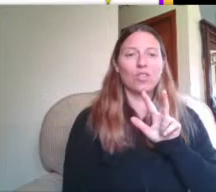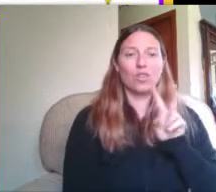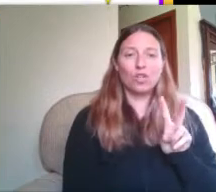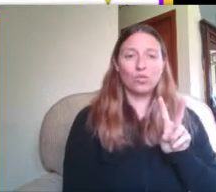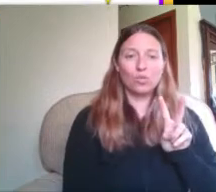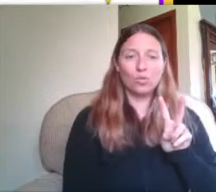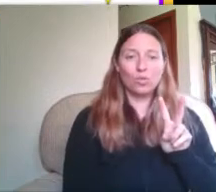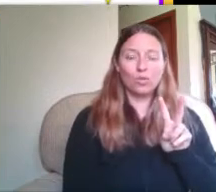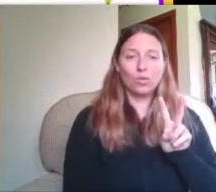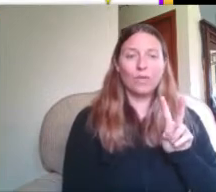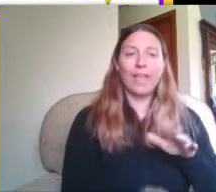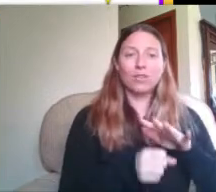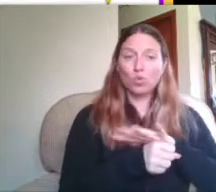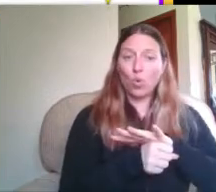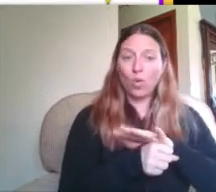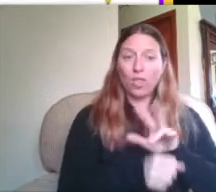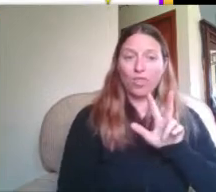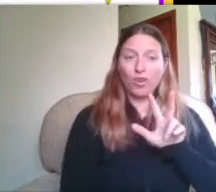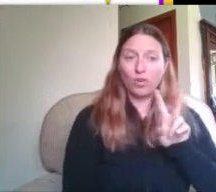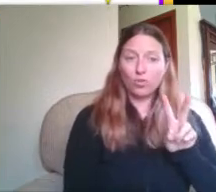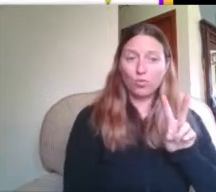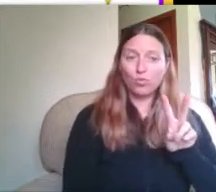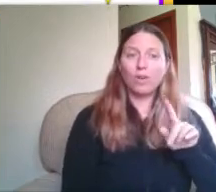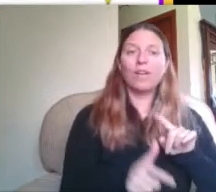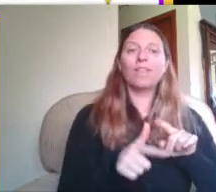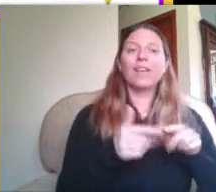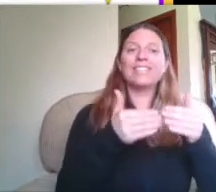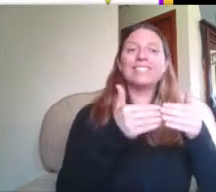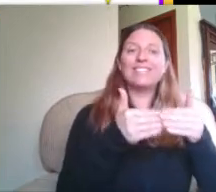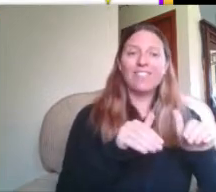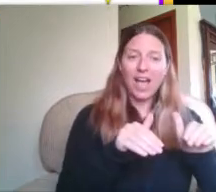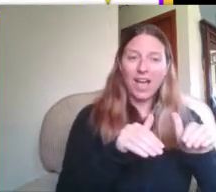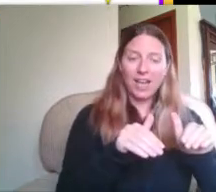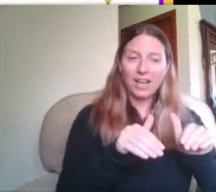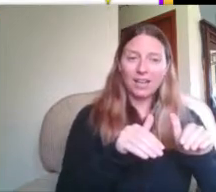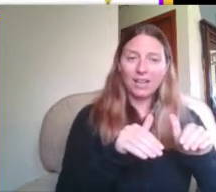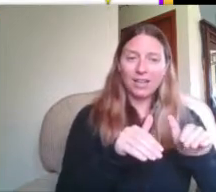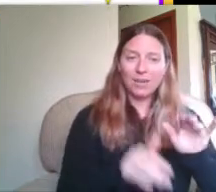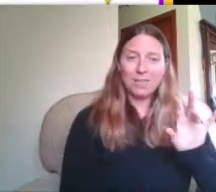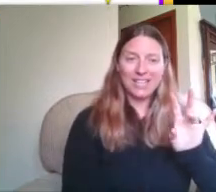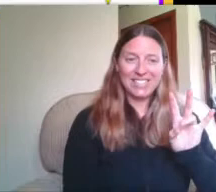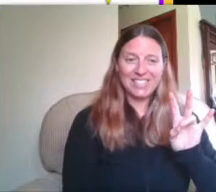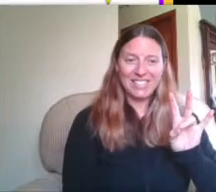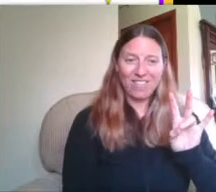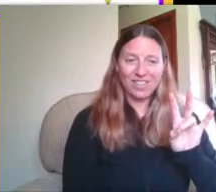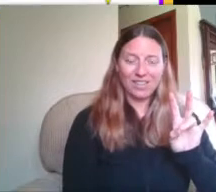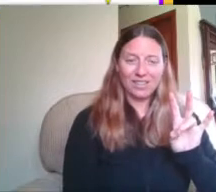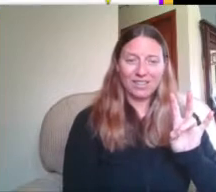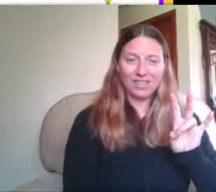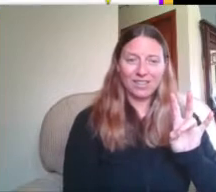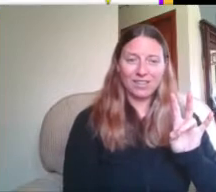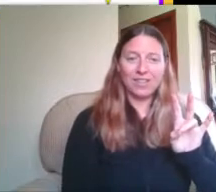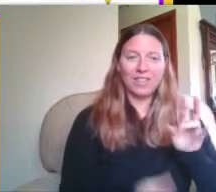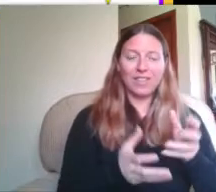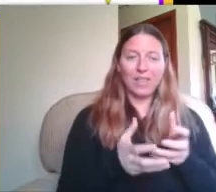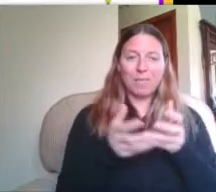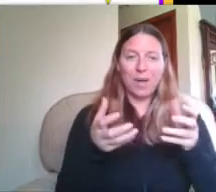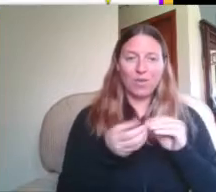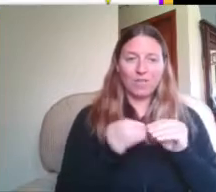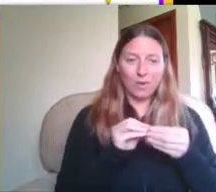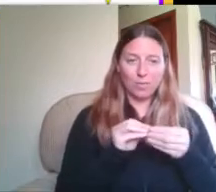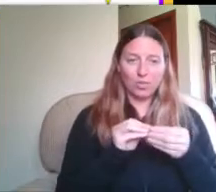32. That's your total. And then you divide the total, 32, by the amount of numbers in the data set, which are